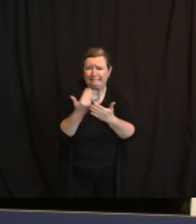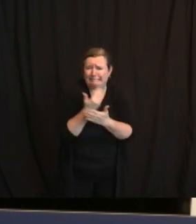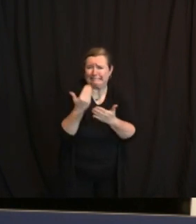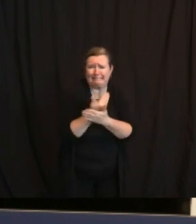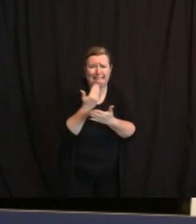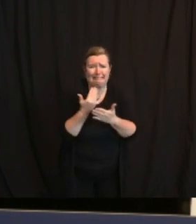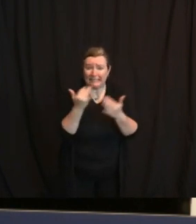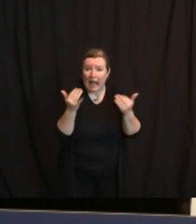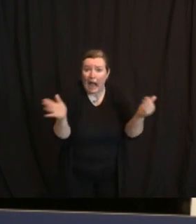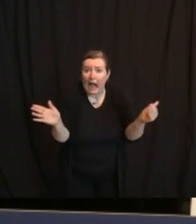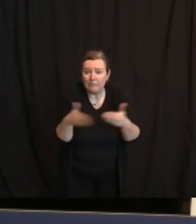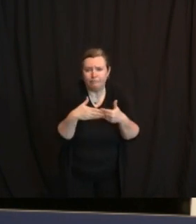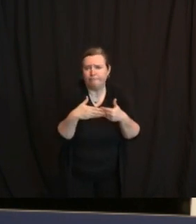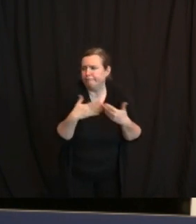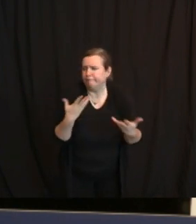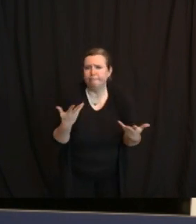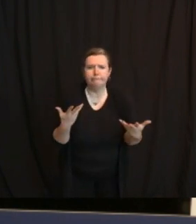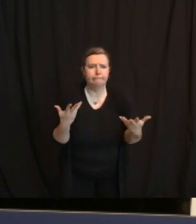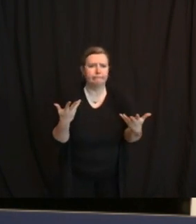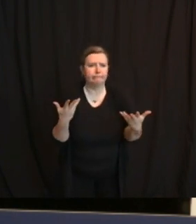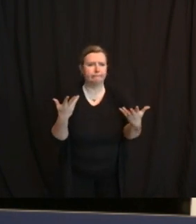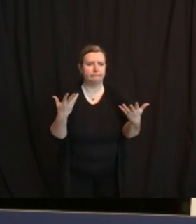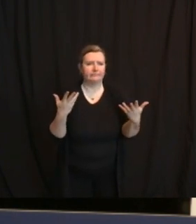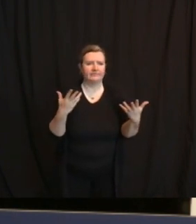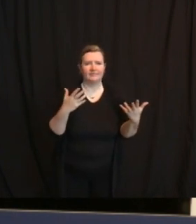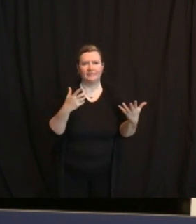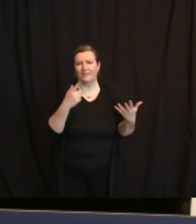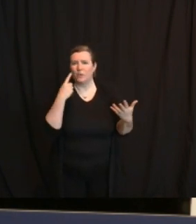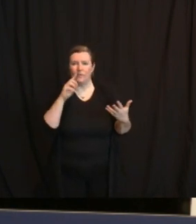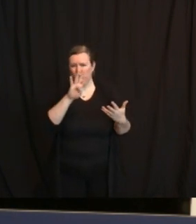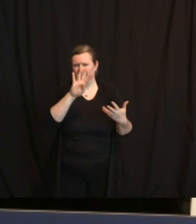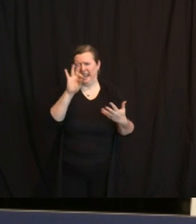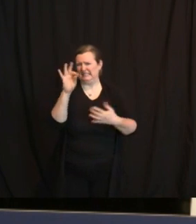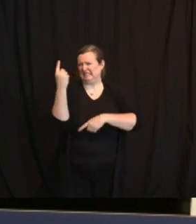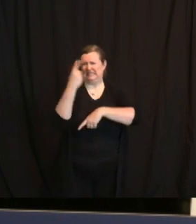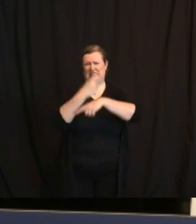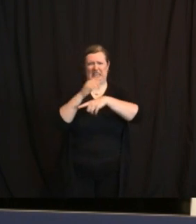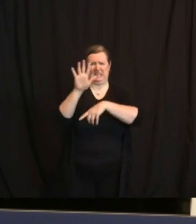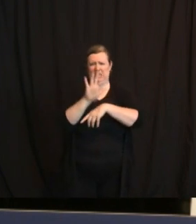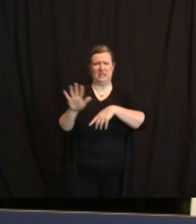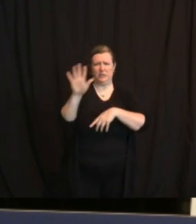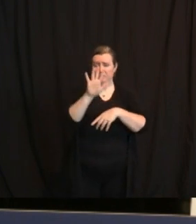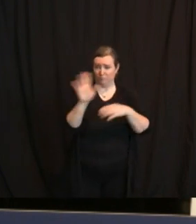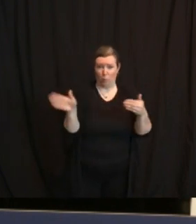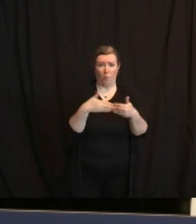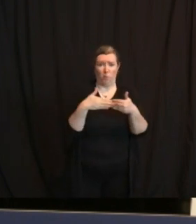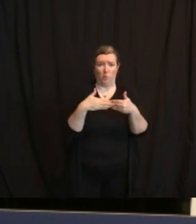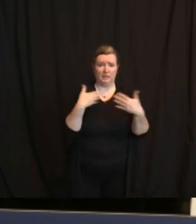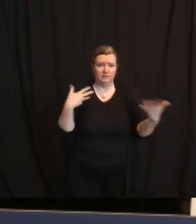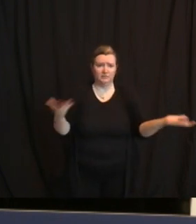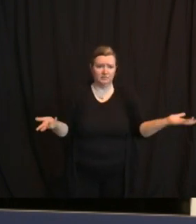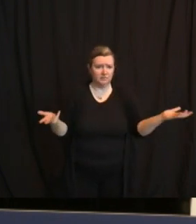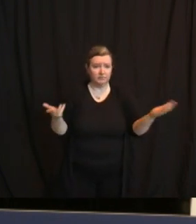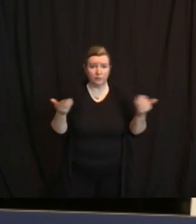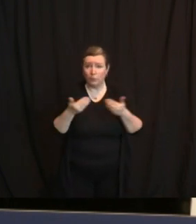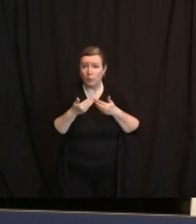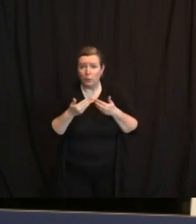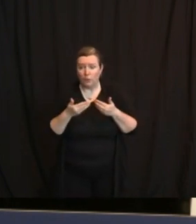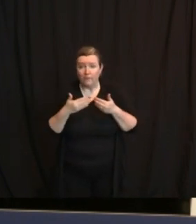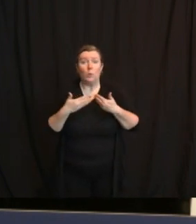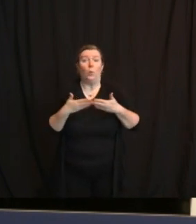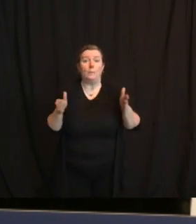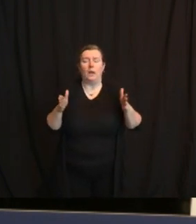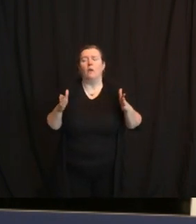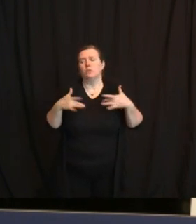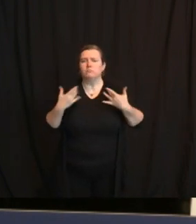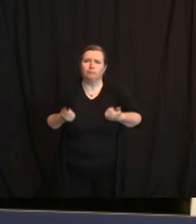been closed down for 59, 60 days. This is a shot in an arm to them. This is something we thank you for.